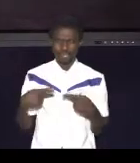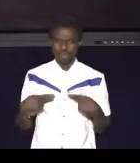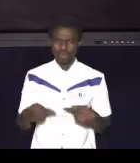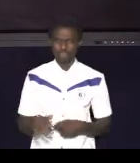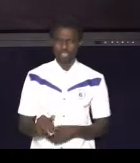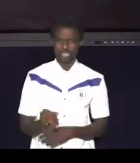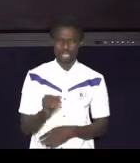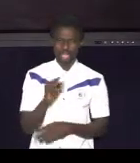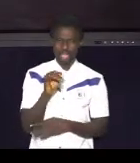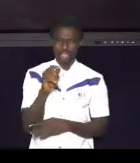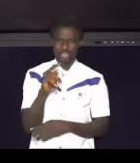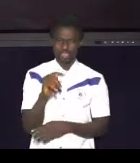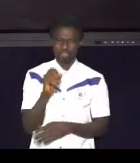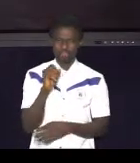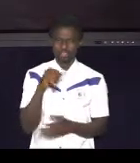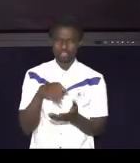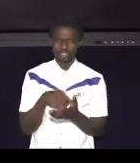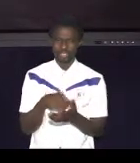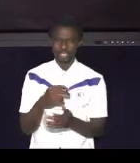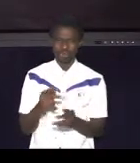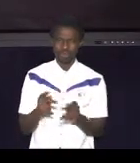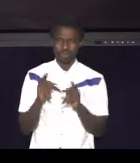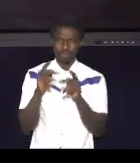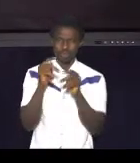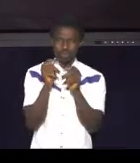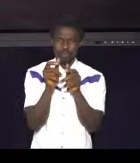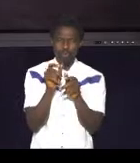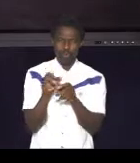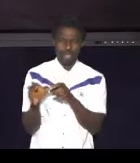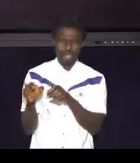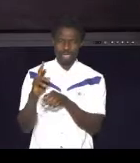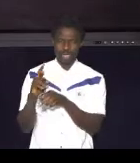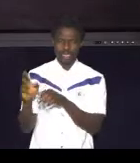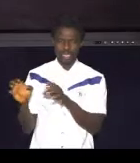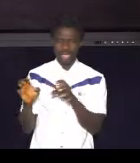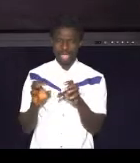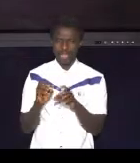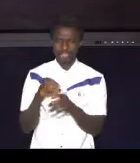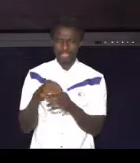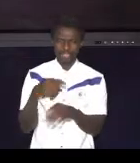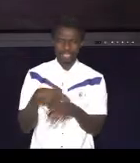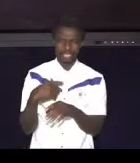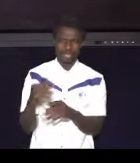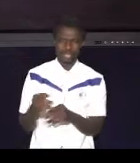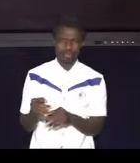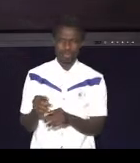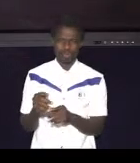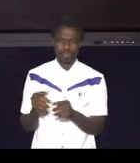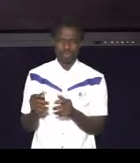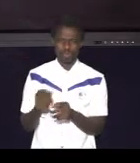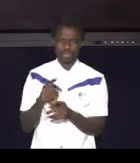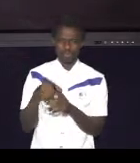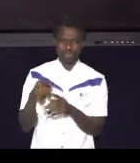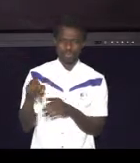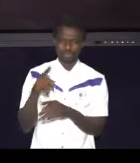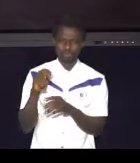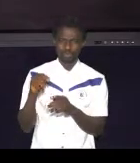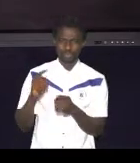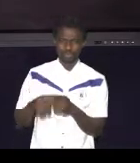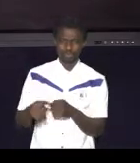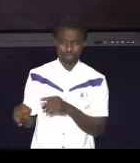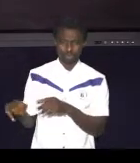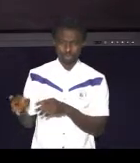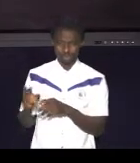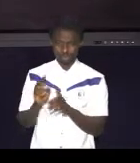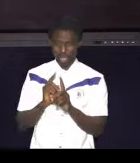fit, so it promotes quick reaction in times of emergency where you need to quick react to certain